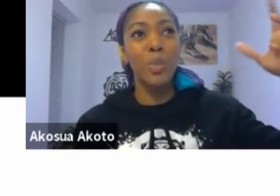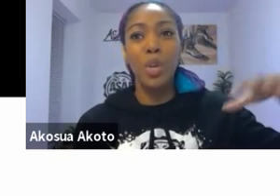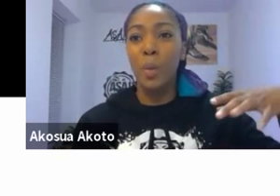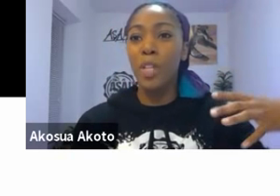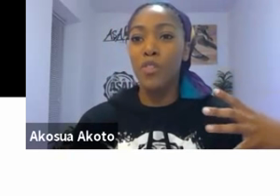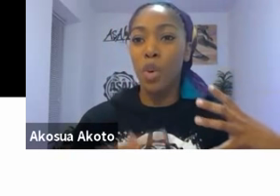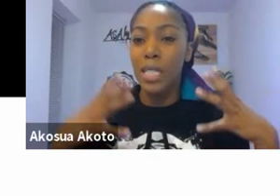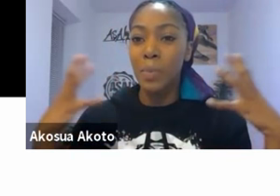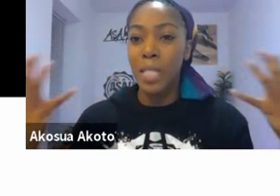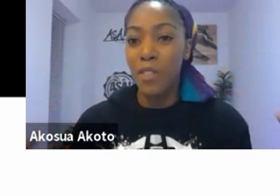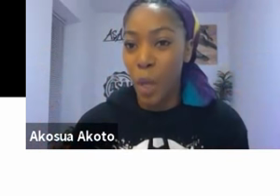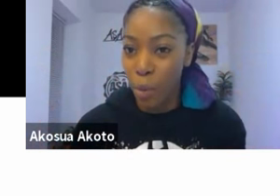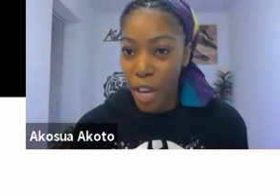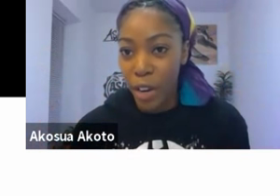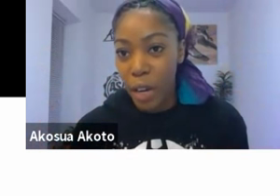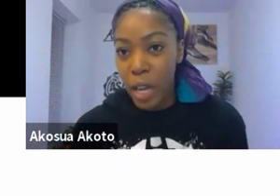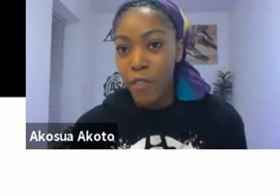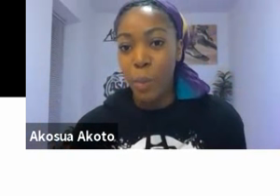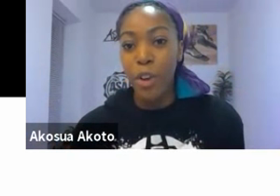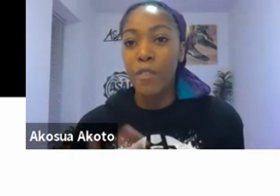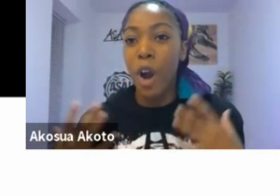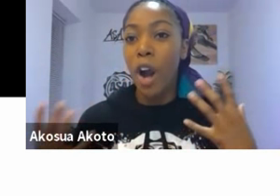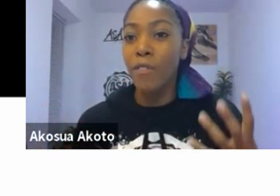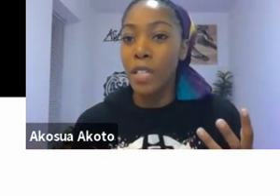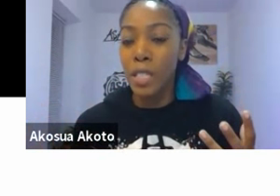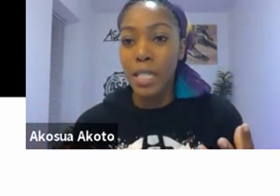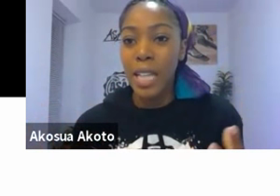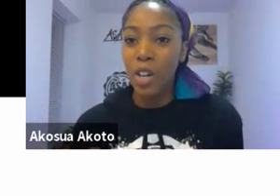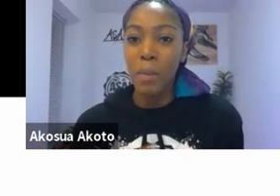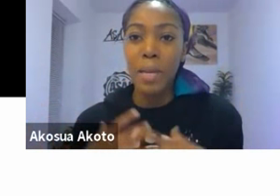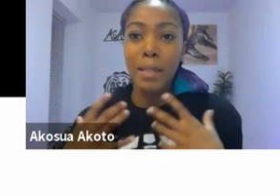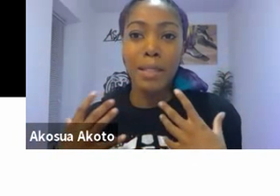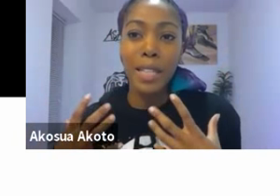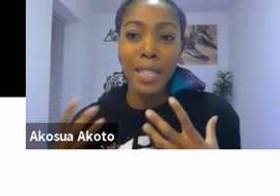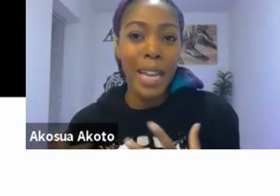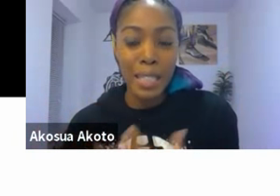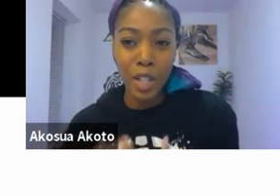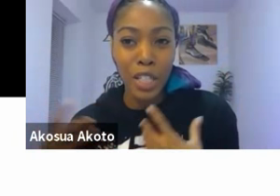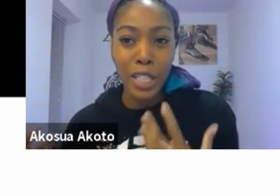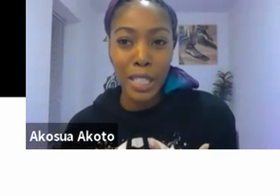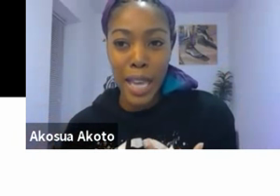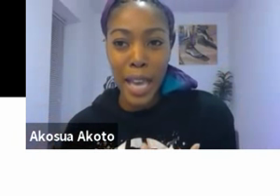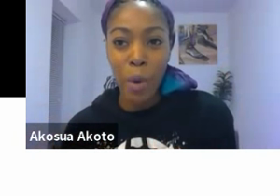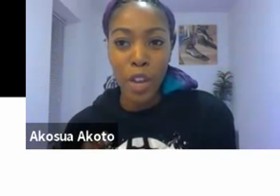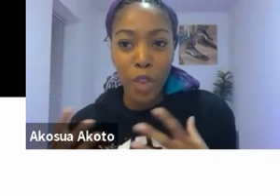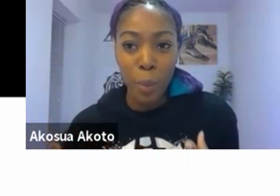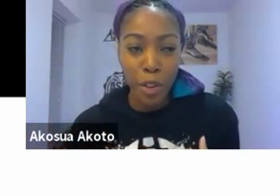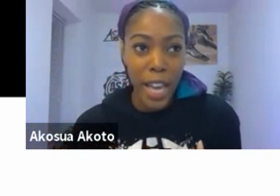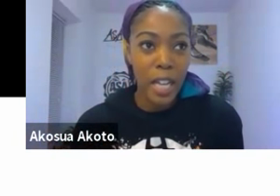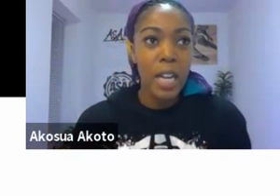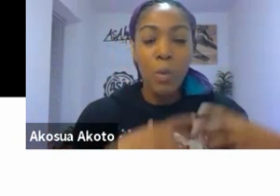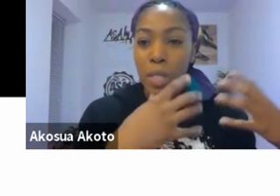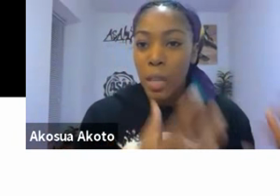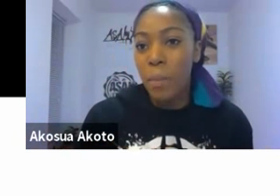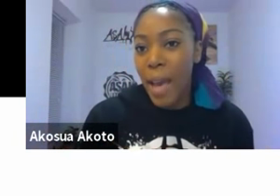say ritual, it could be for a specific prayer. If you're praying for harvest, it's not going to be, it's not, the dances are going to look the same, where if you're